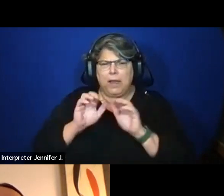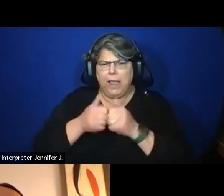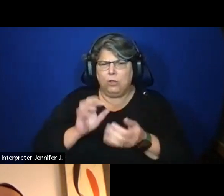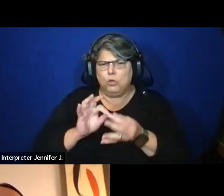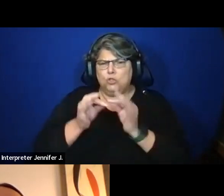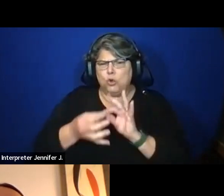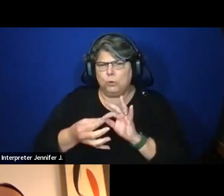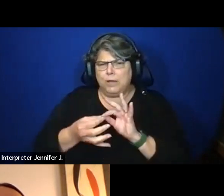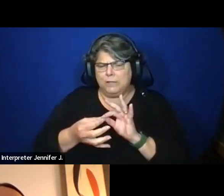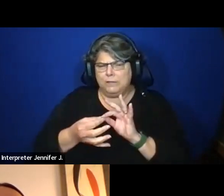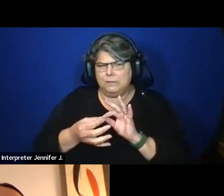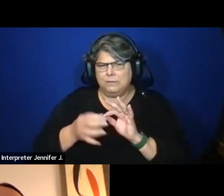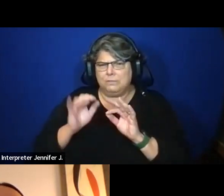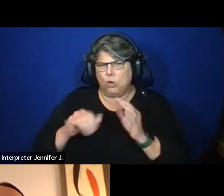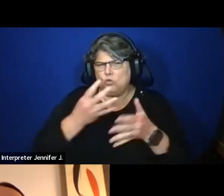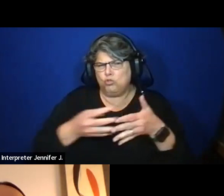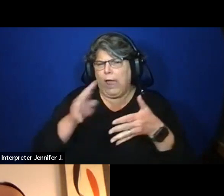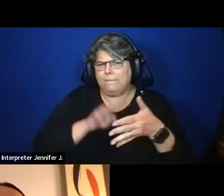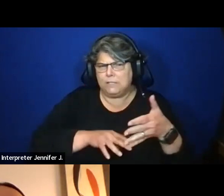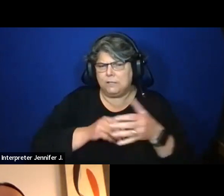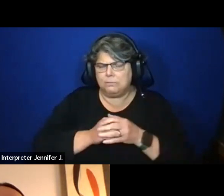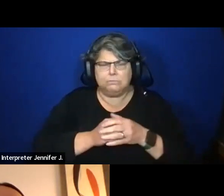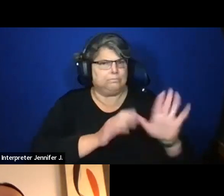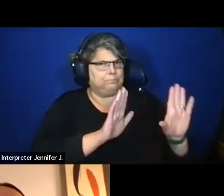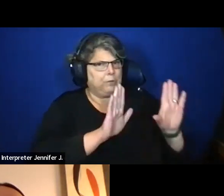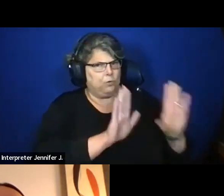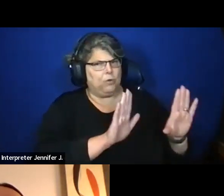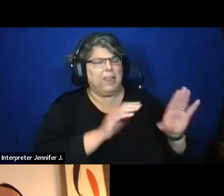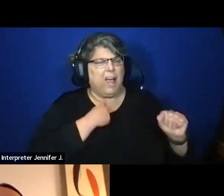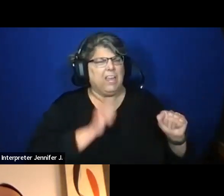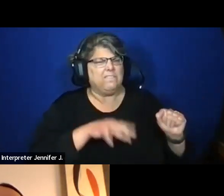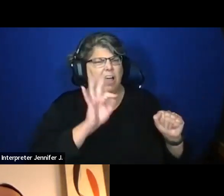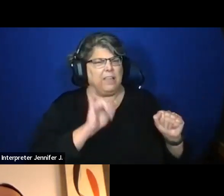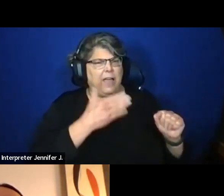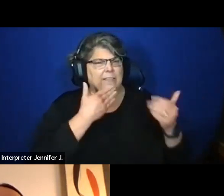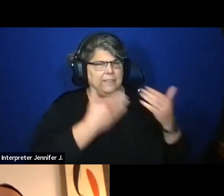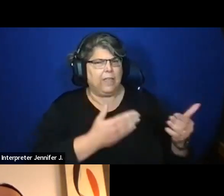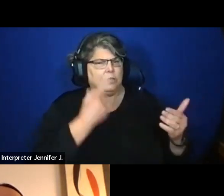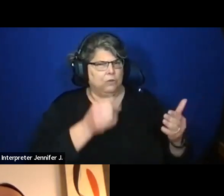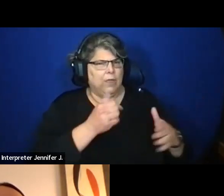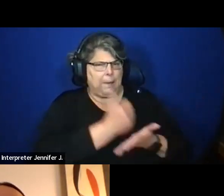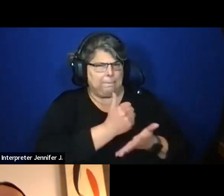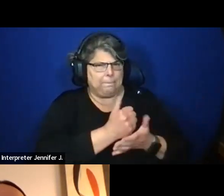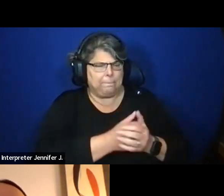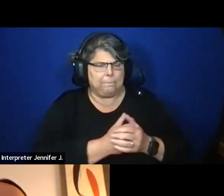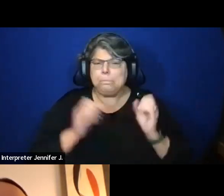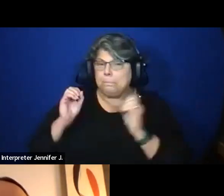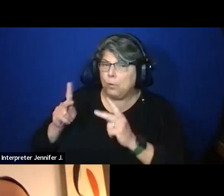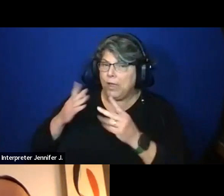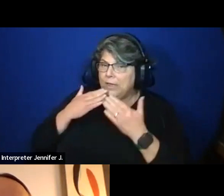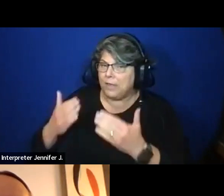interpret the graphs. That's great. I can find that. Thanks for that guidance. Okay,